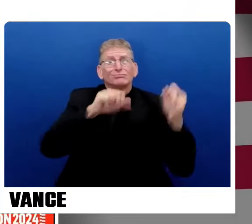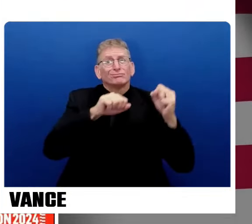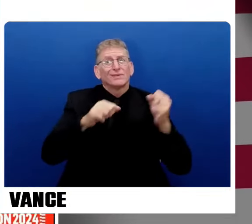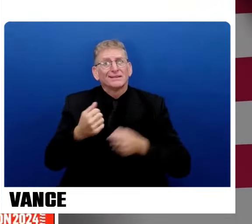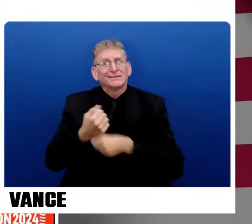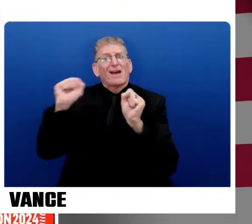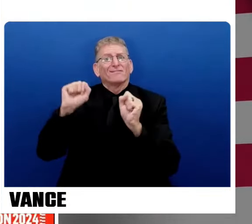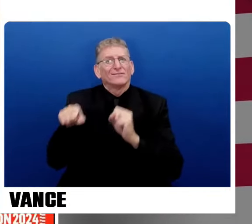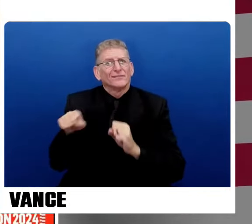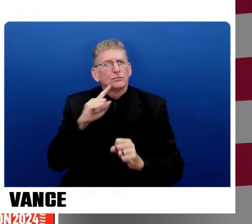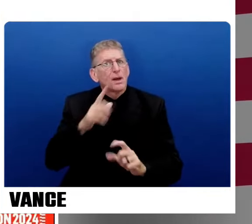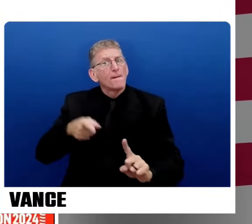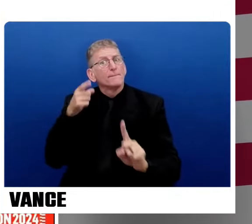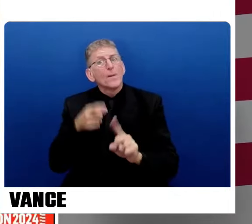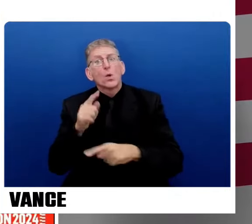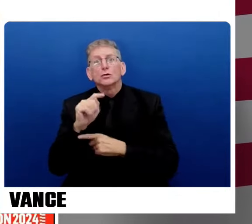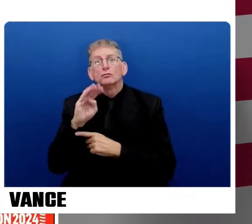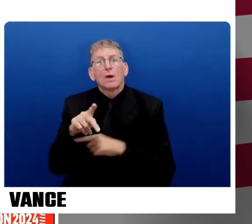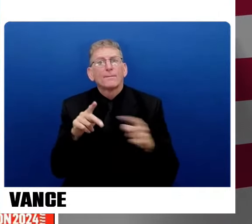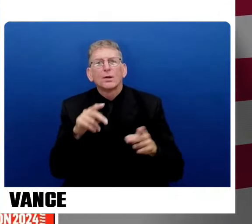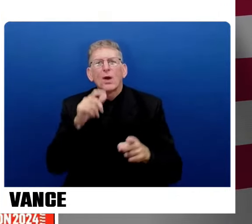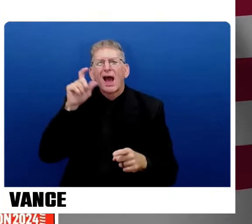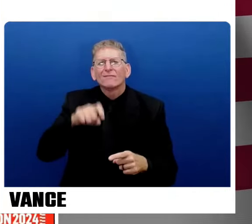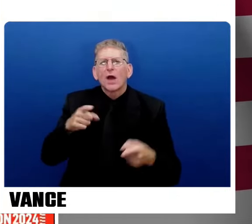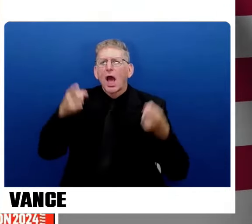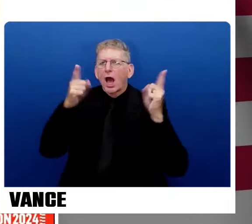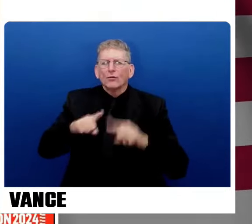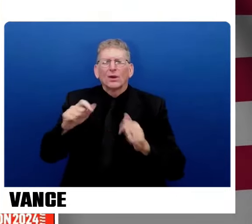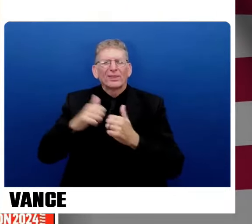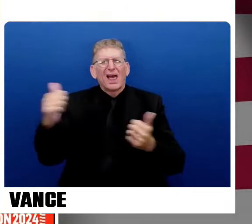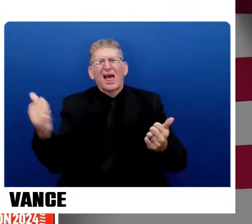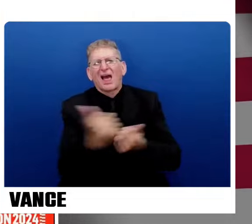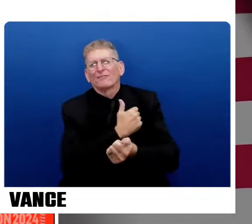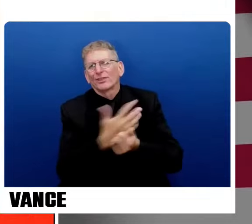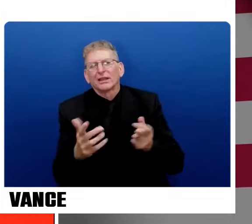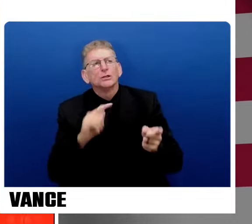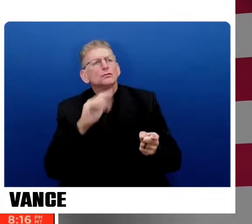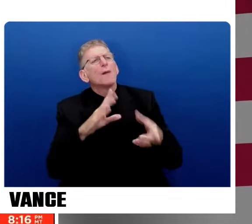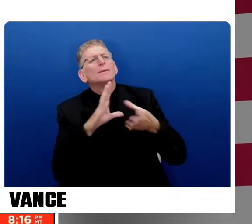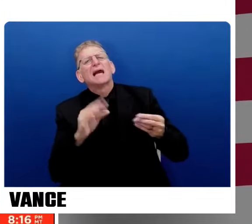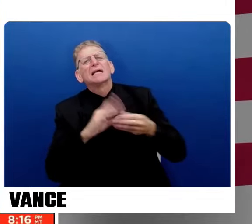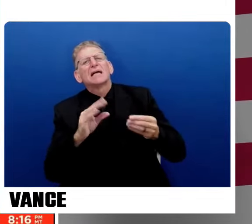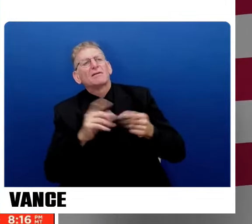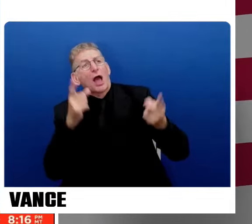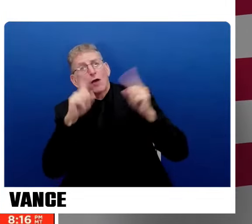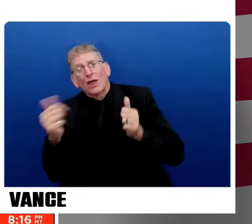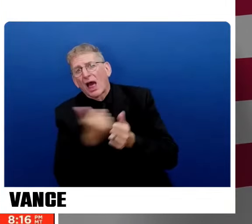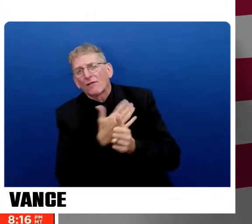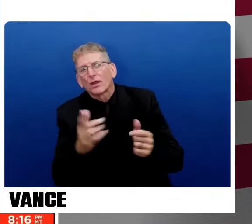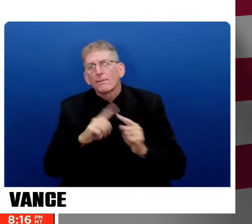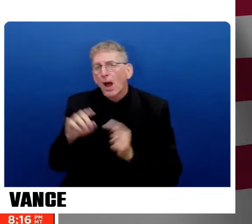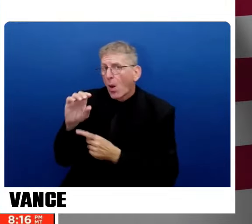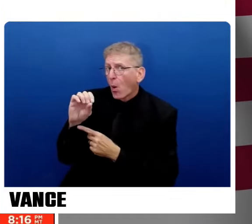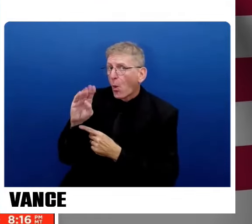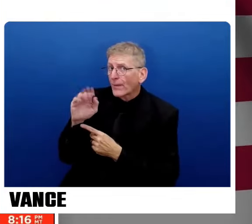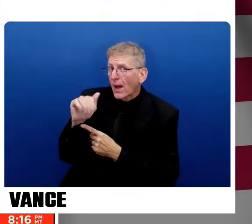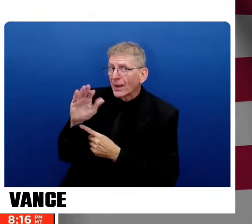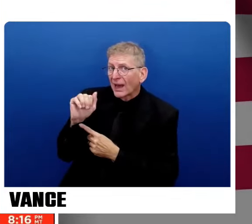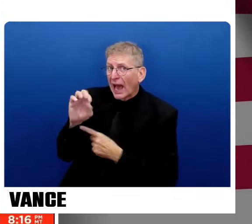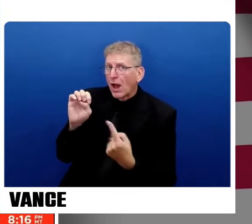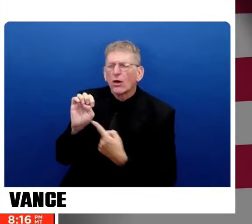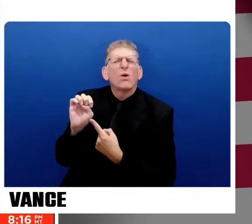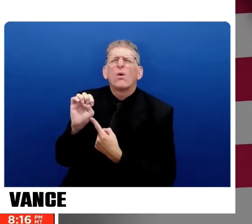that President Trump has ever said or ever done, but when Obamacare was crushing under the weight of its own regulatory burden and